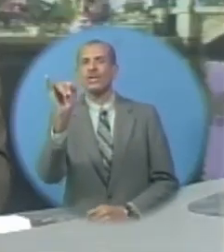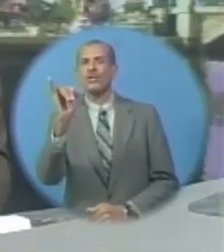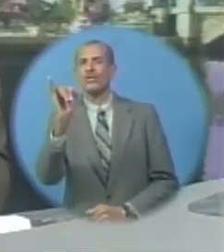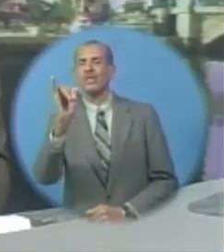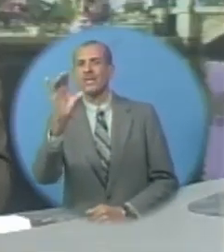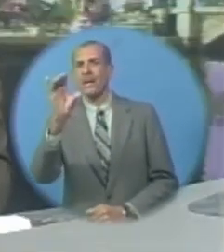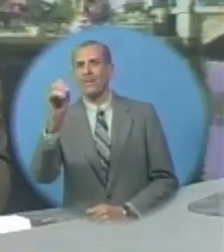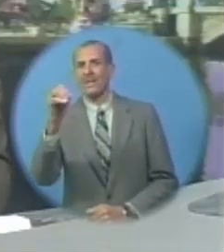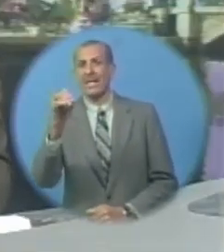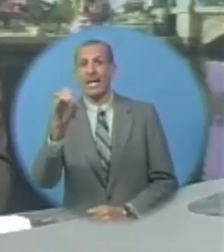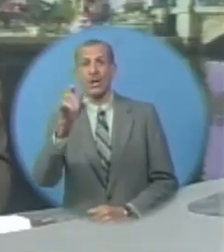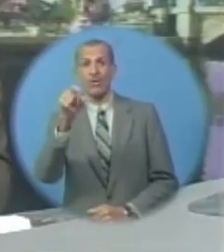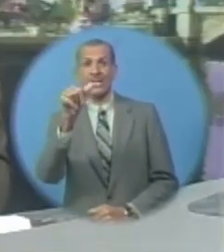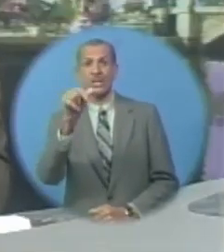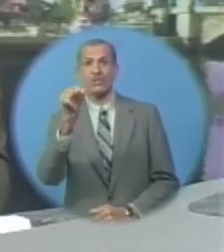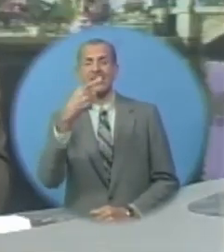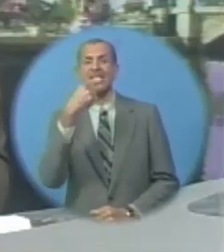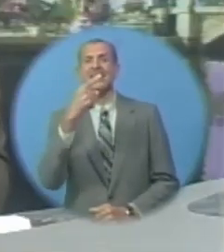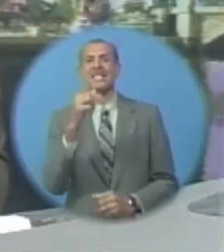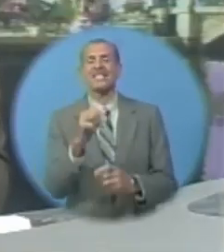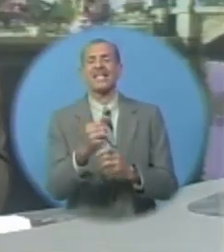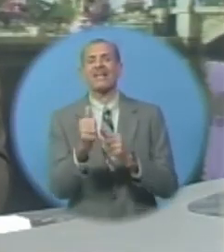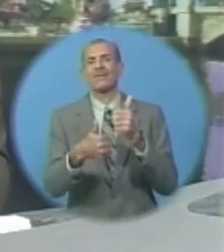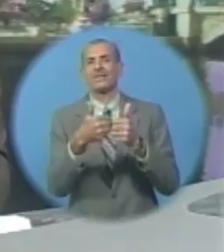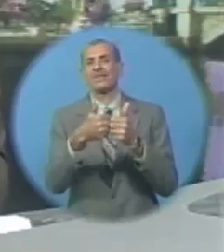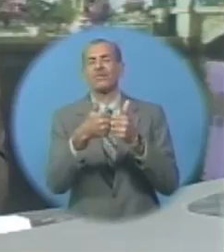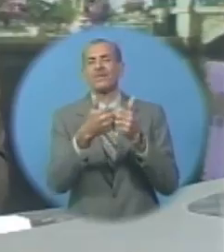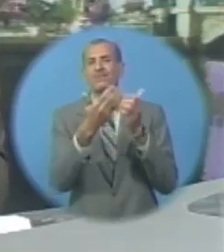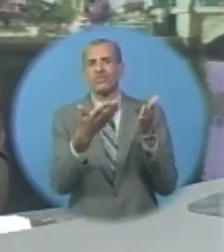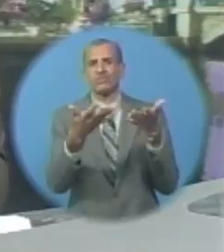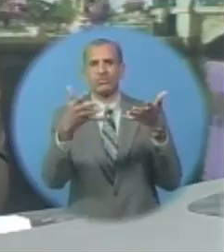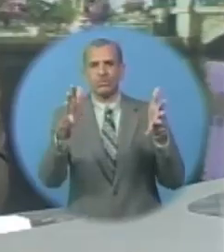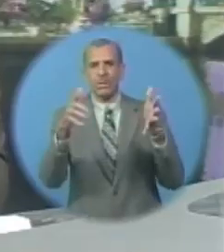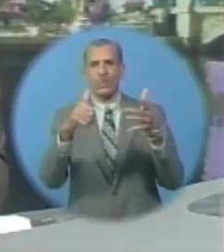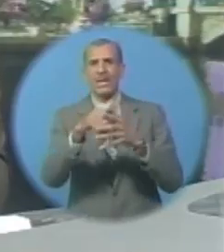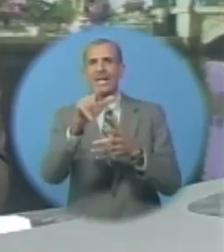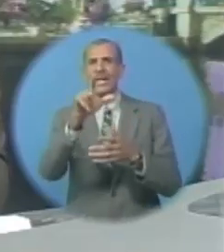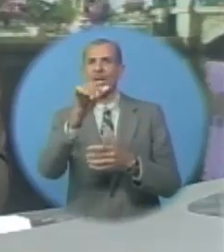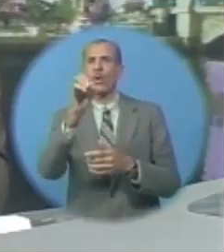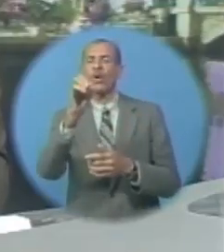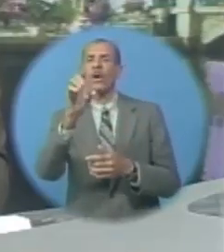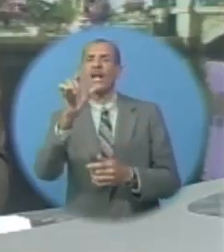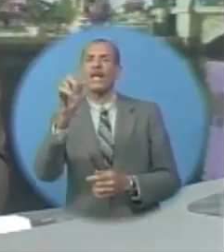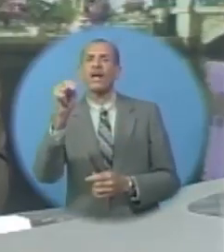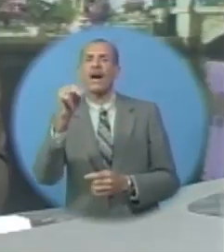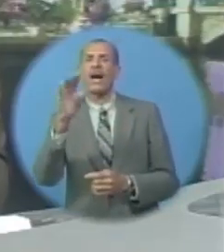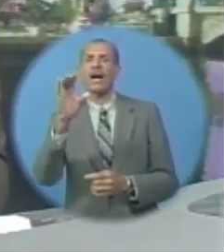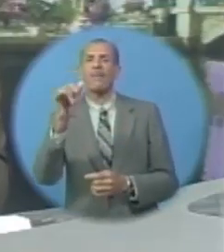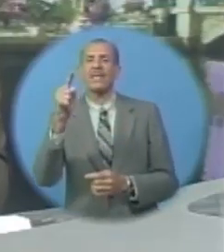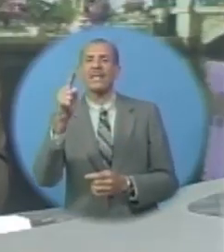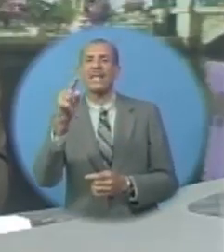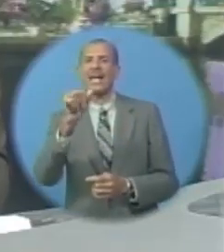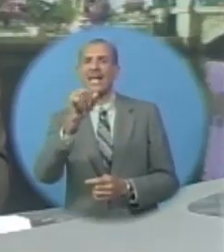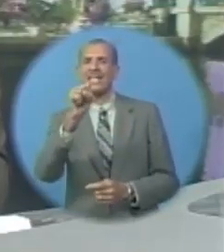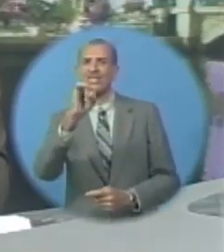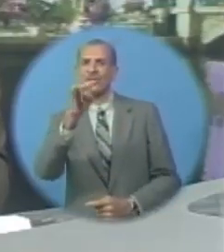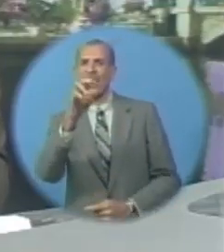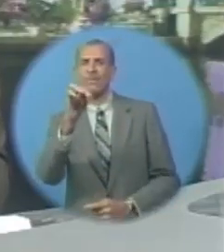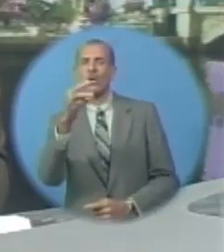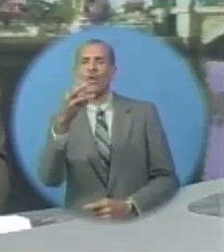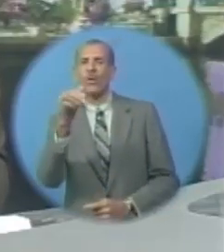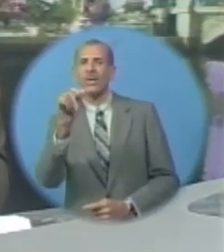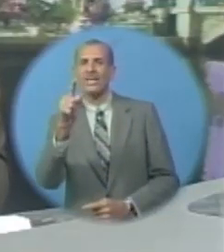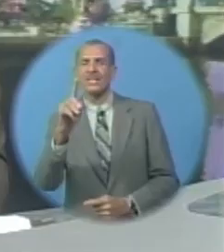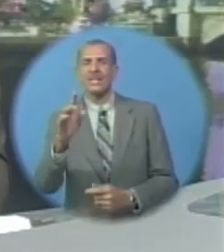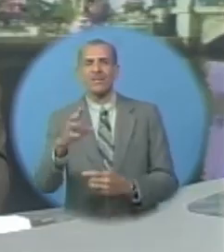Limited. Grace Kennedy says the transaction was completed when Leo Leacock and Company Limited and Asjam Holdings Limited